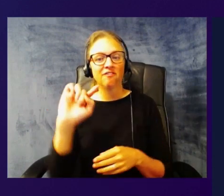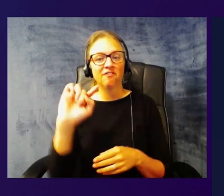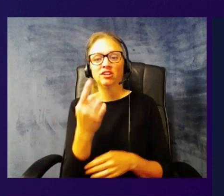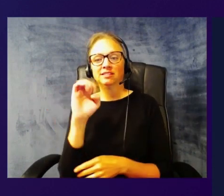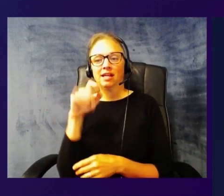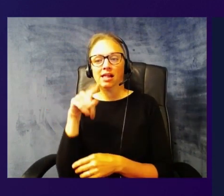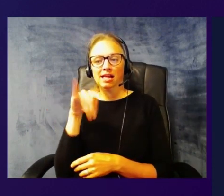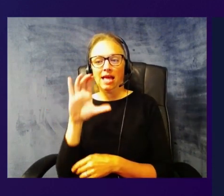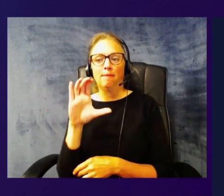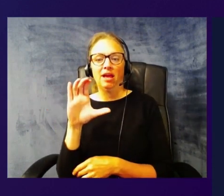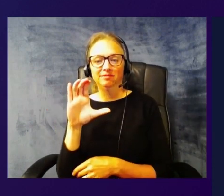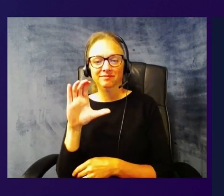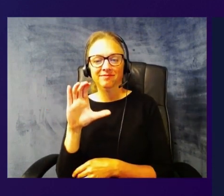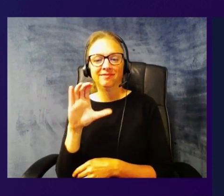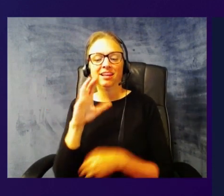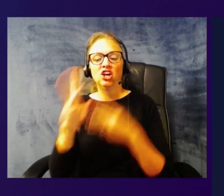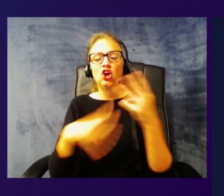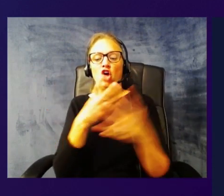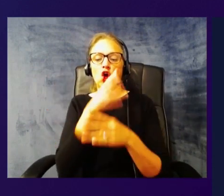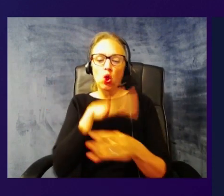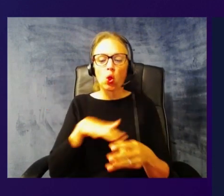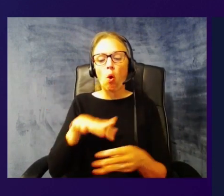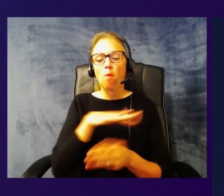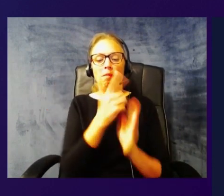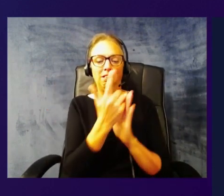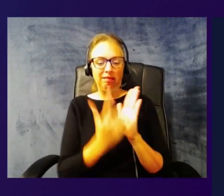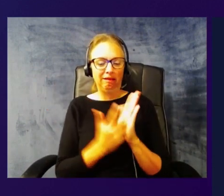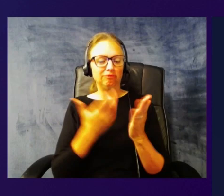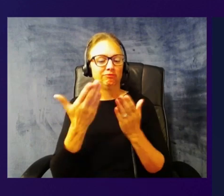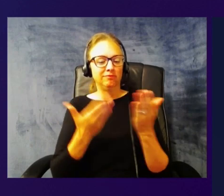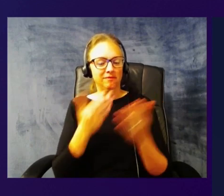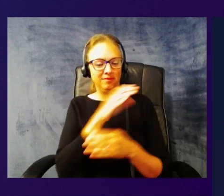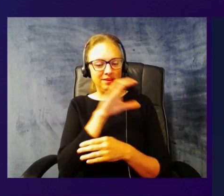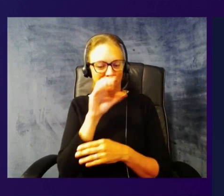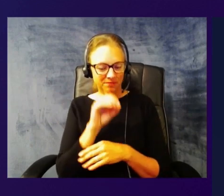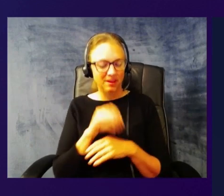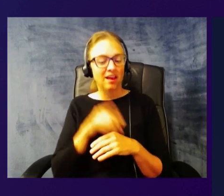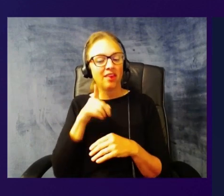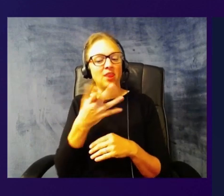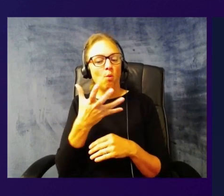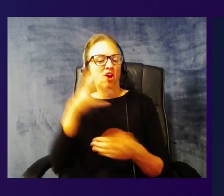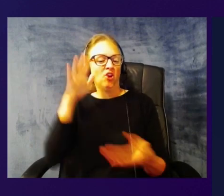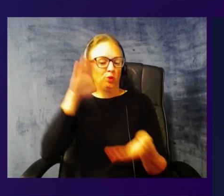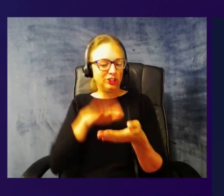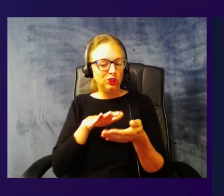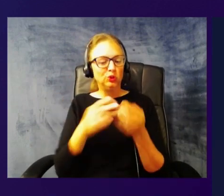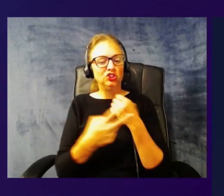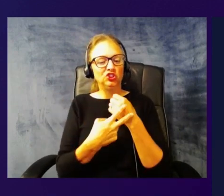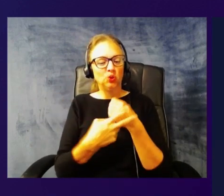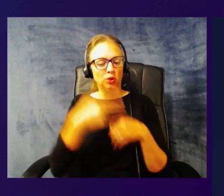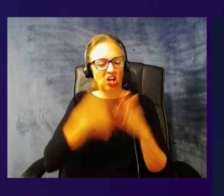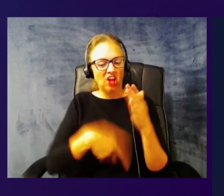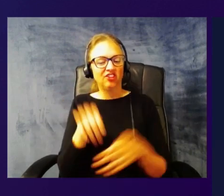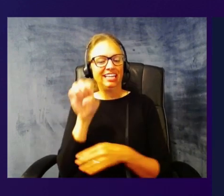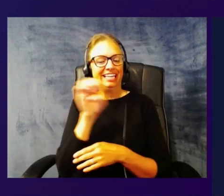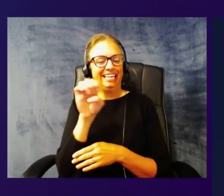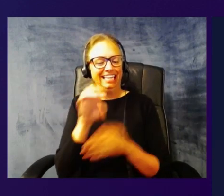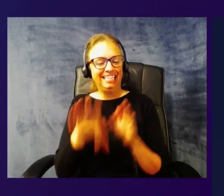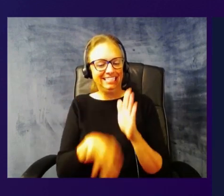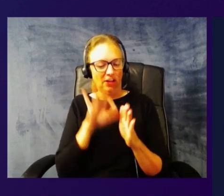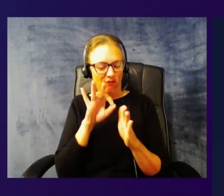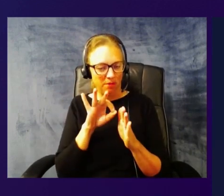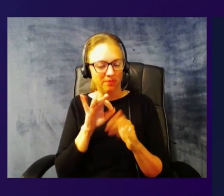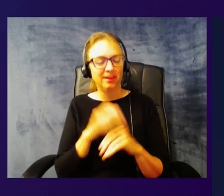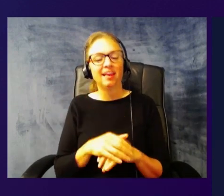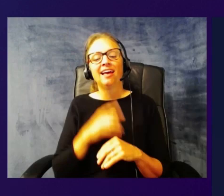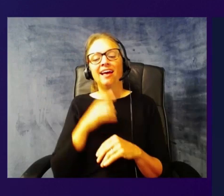global legal services company was tasked with reducing storage costs in their e-discovery platform, which relied on shared